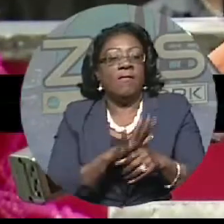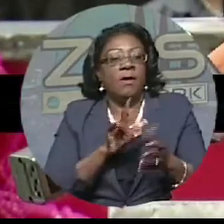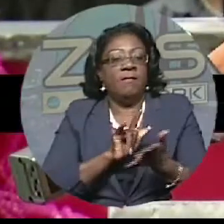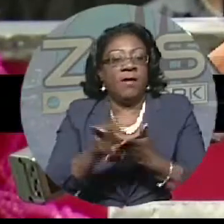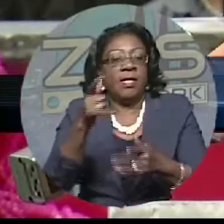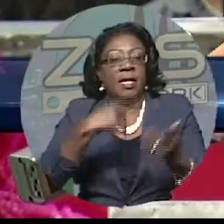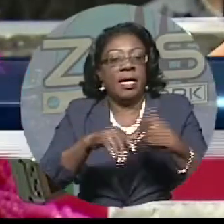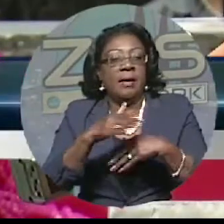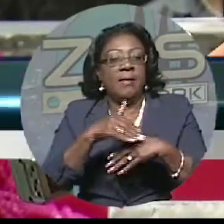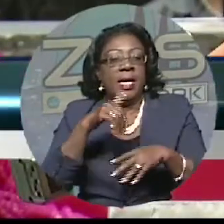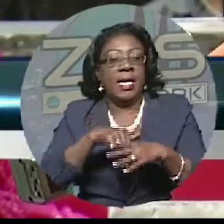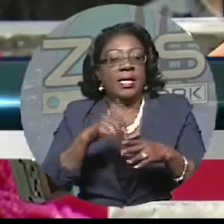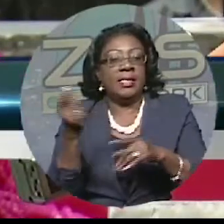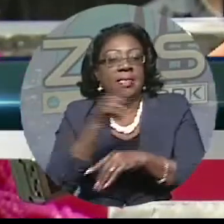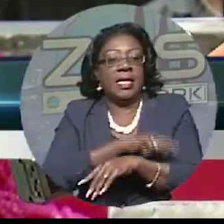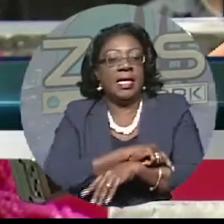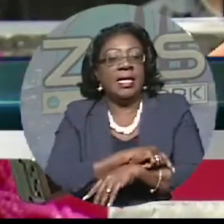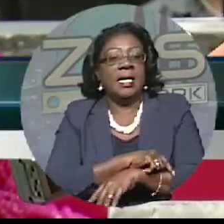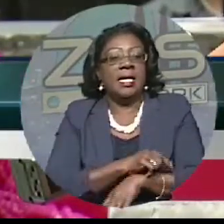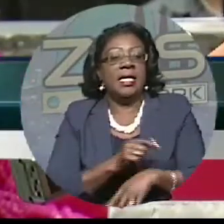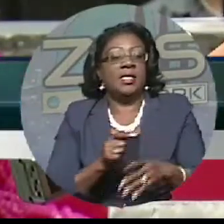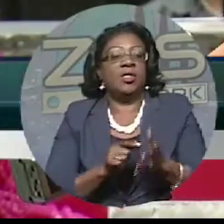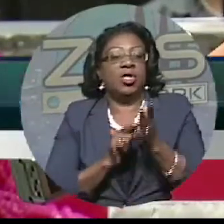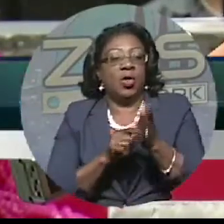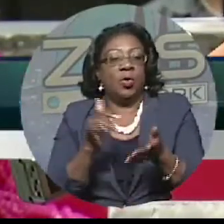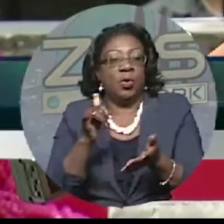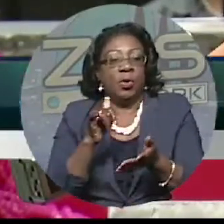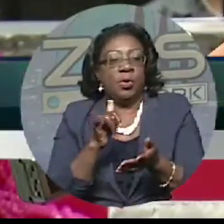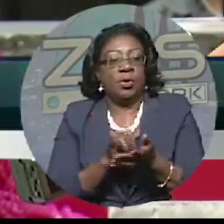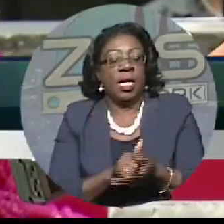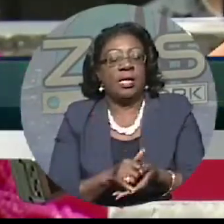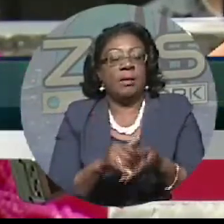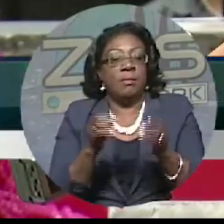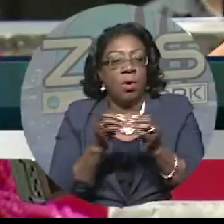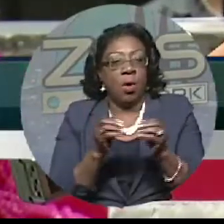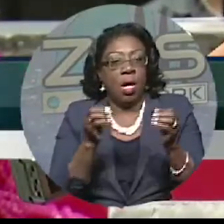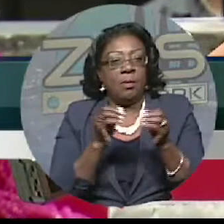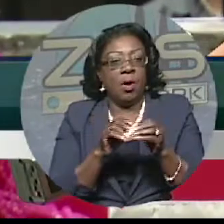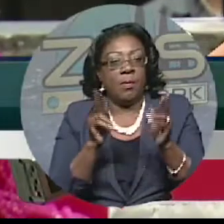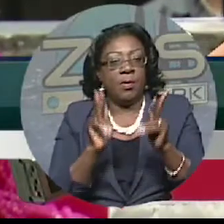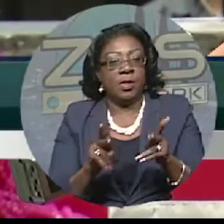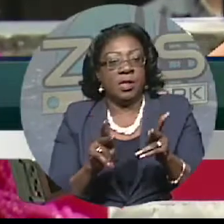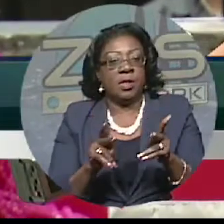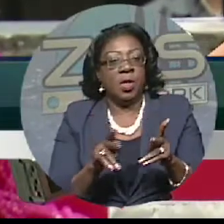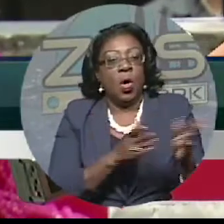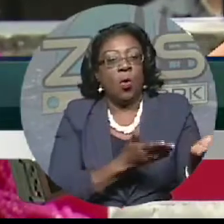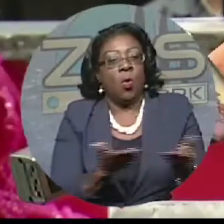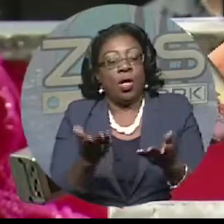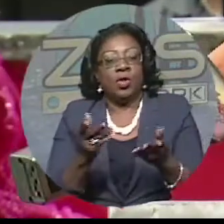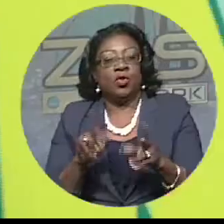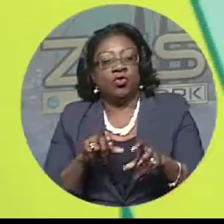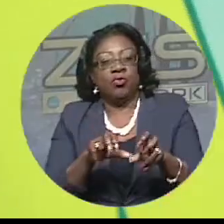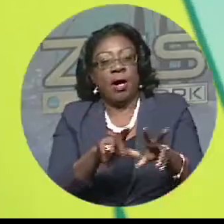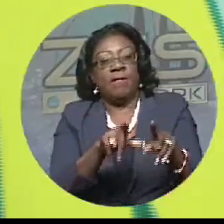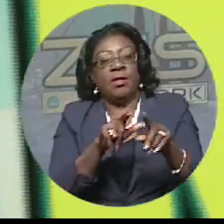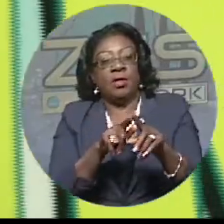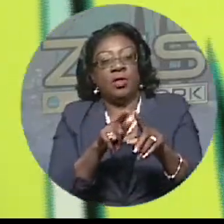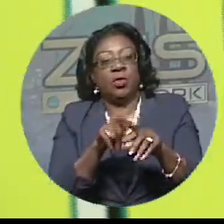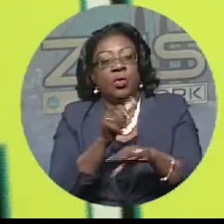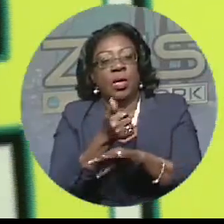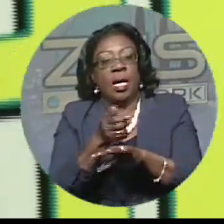in today is an indication of that demand, which I know is going to be continued with a very, very successful service for